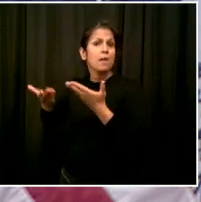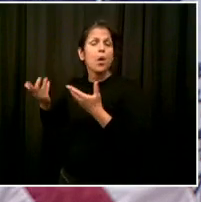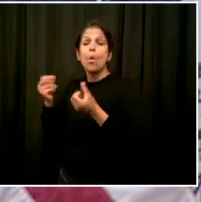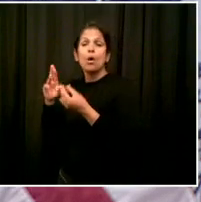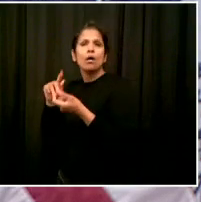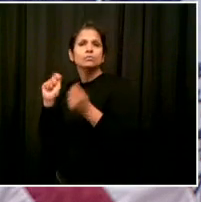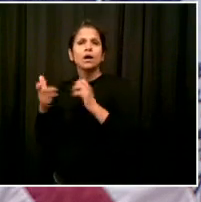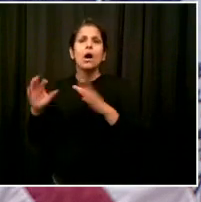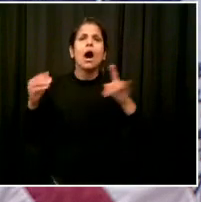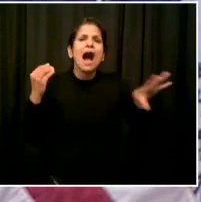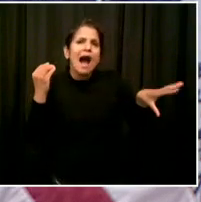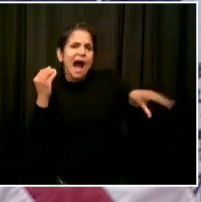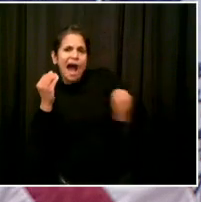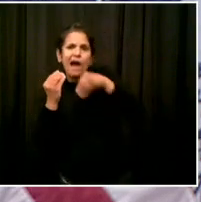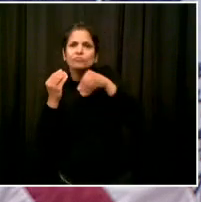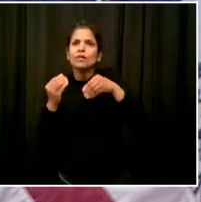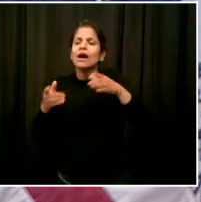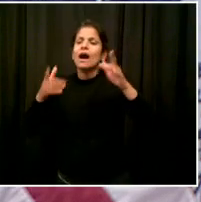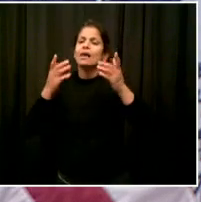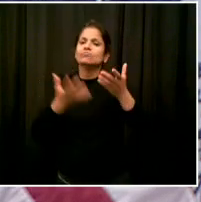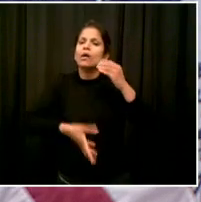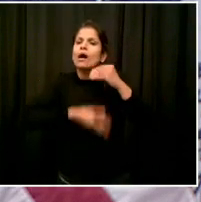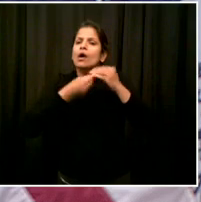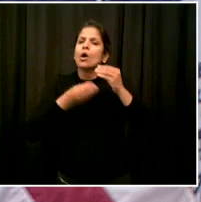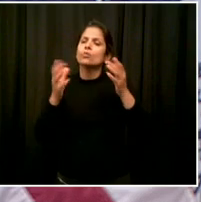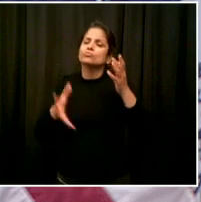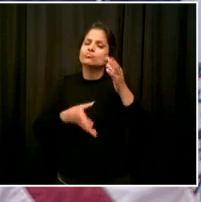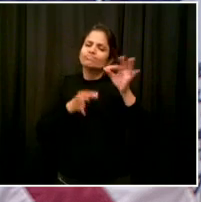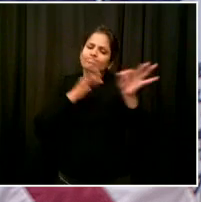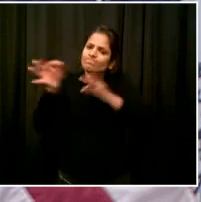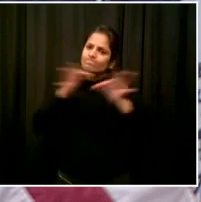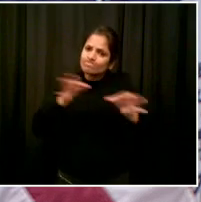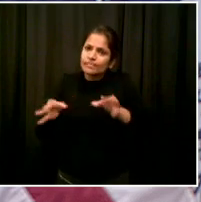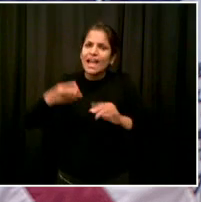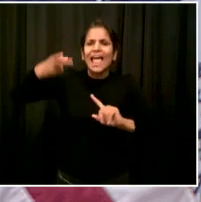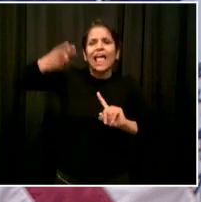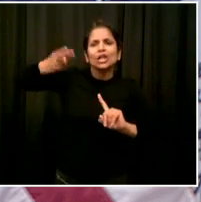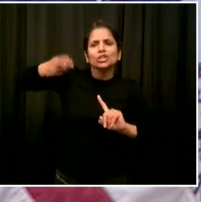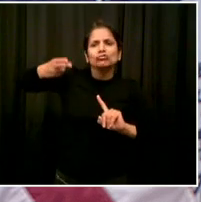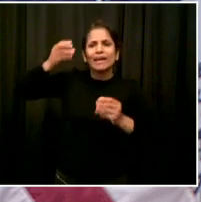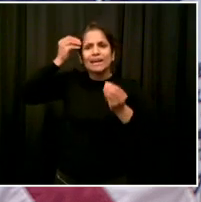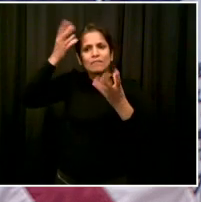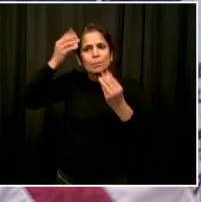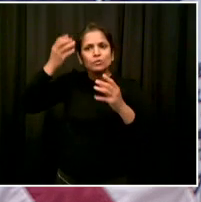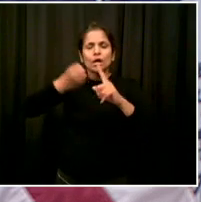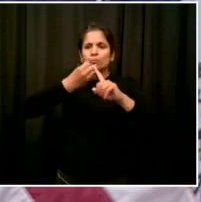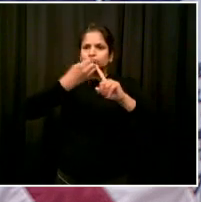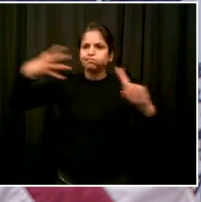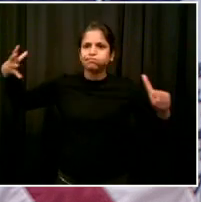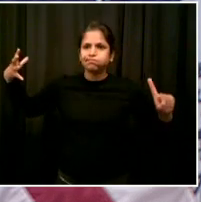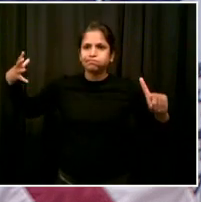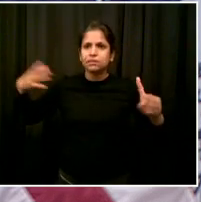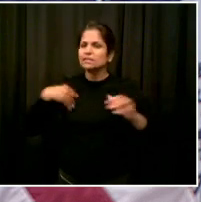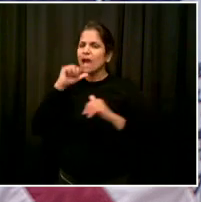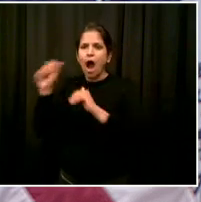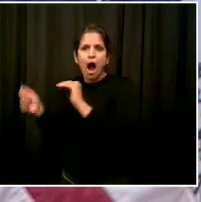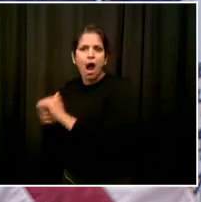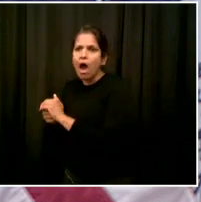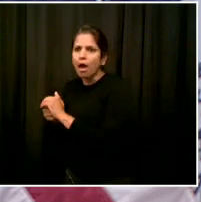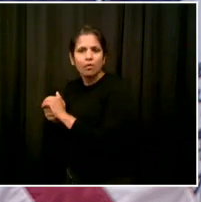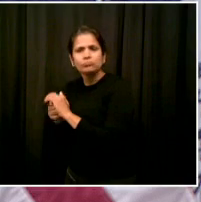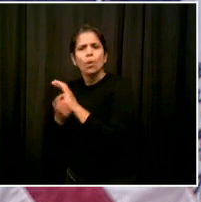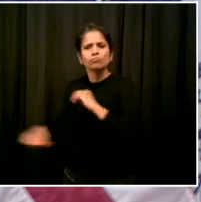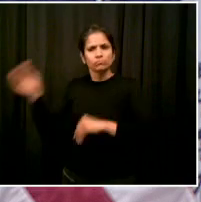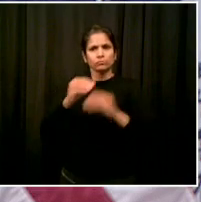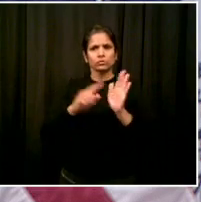factors and the meaning and what it has done to our perceptions, but I care most about what it's done to everyday people and their lives. So I want to get to the material